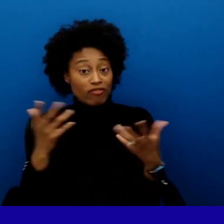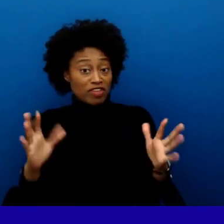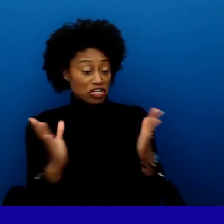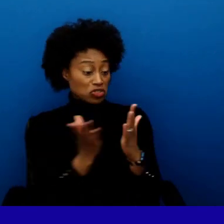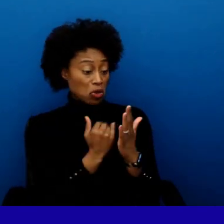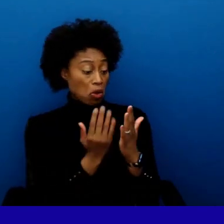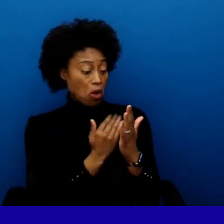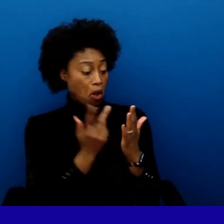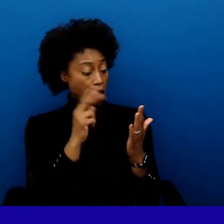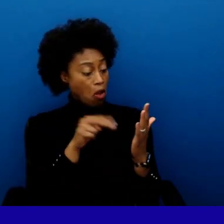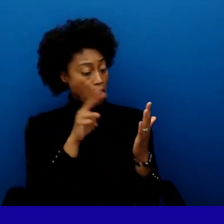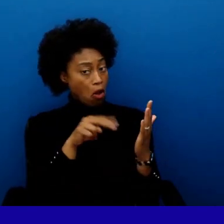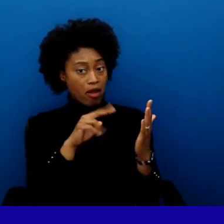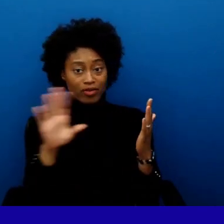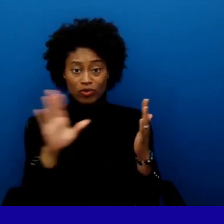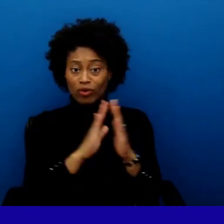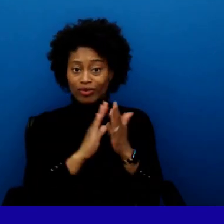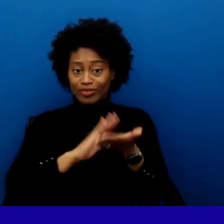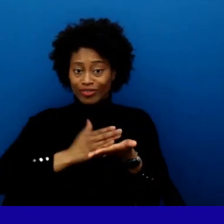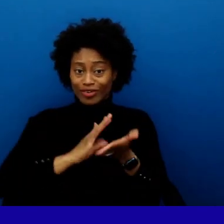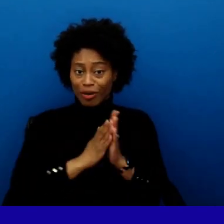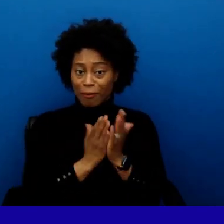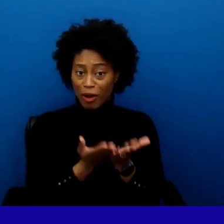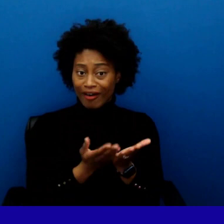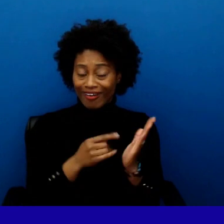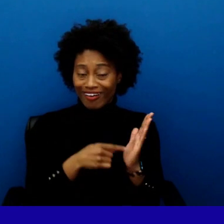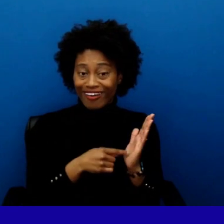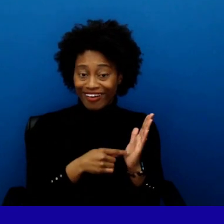looked through the cookbook and